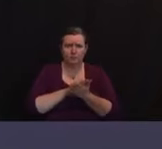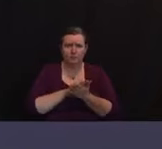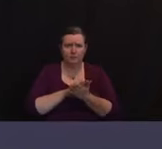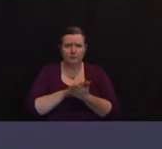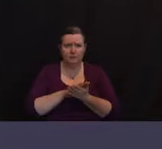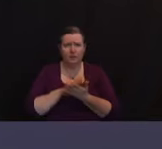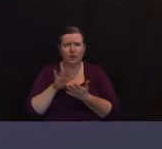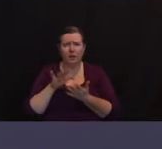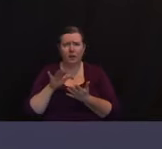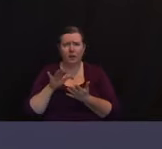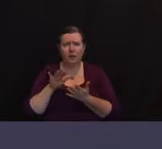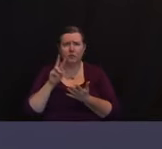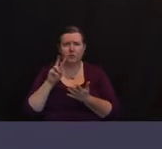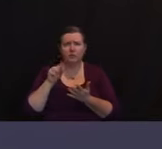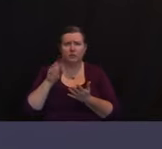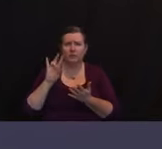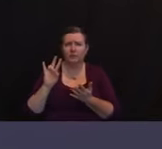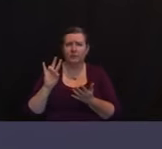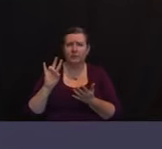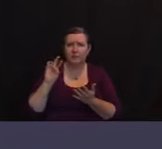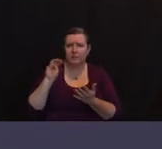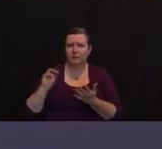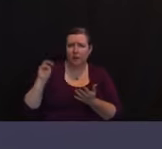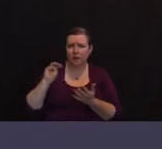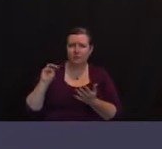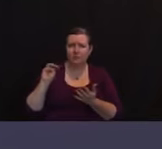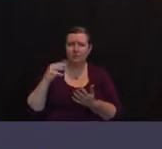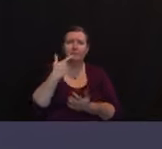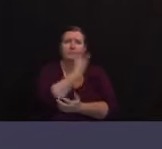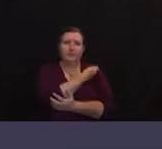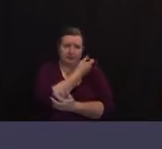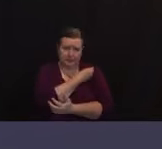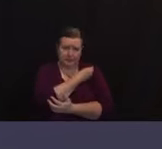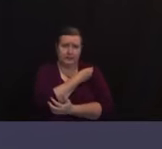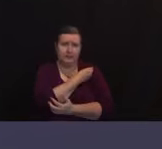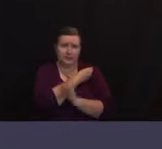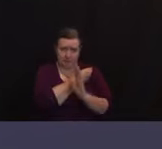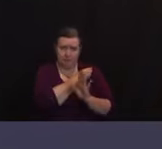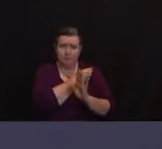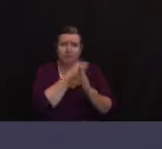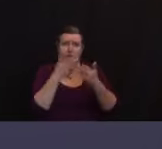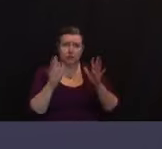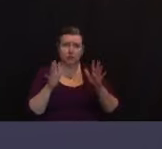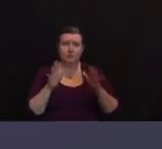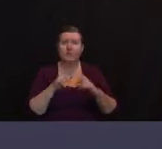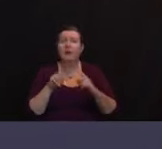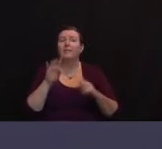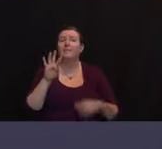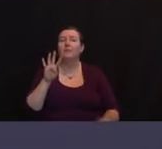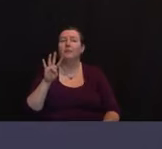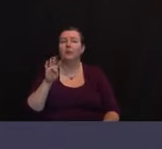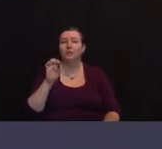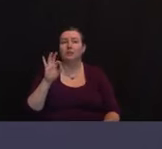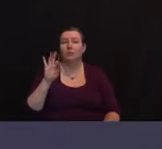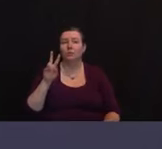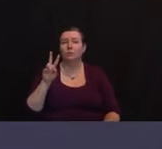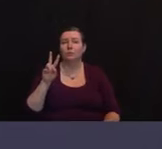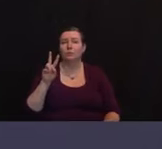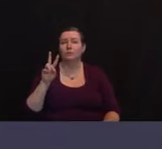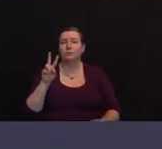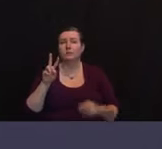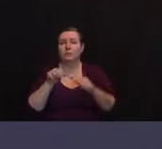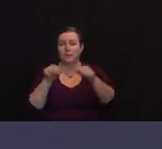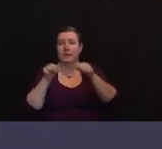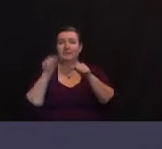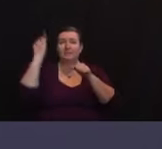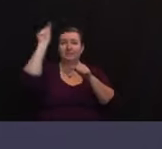assuredly 2.7 million vaccines administered, but we have 492 points of distribution around the state. But to your